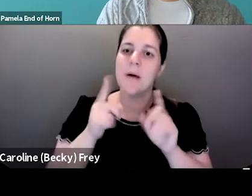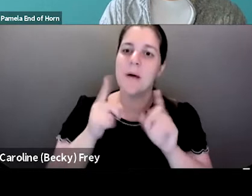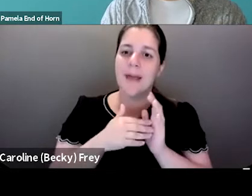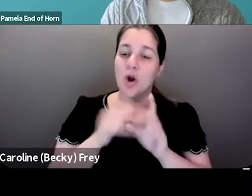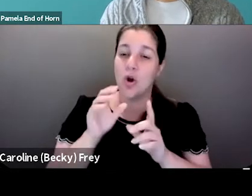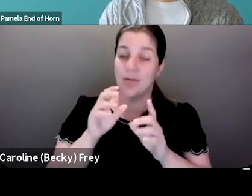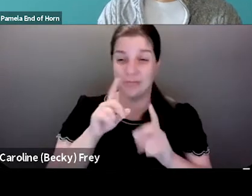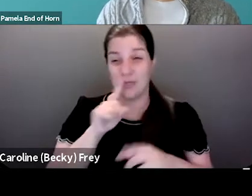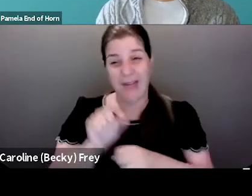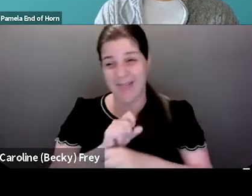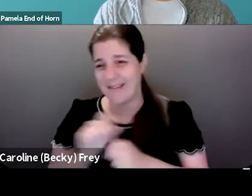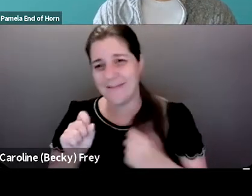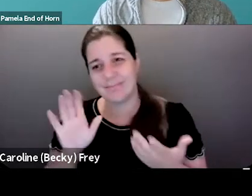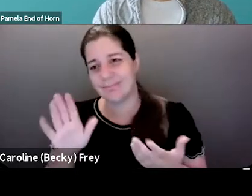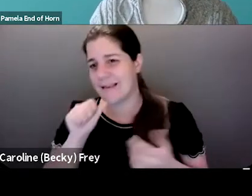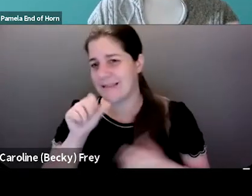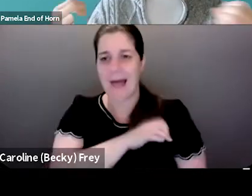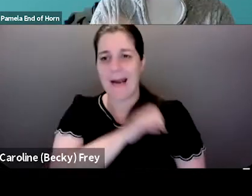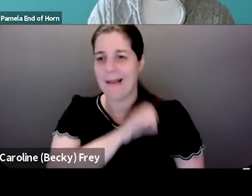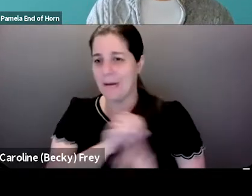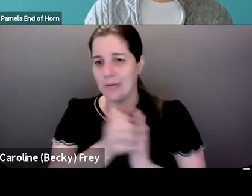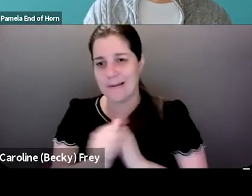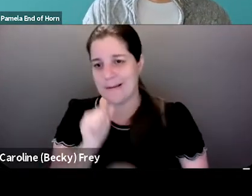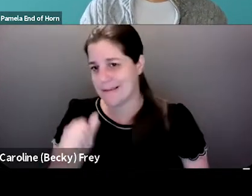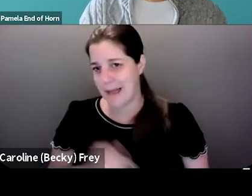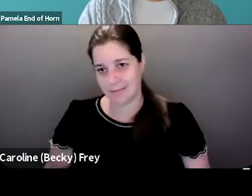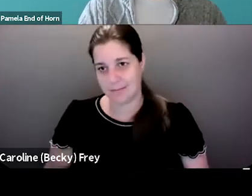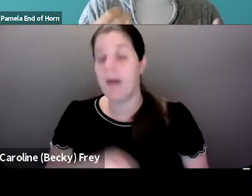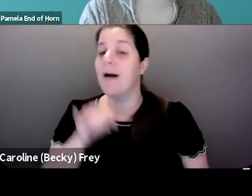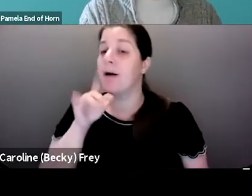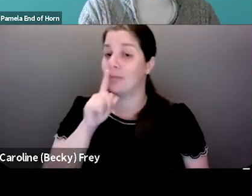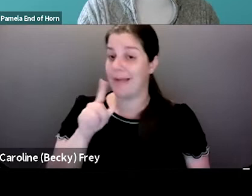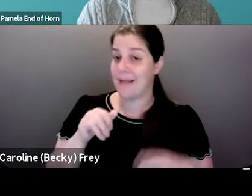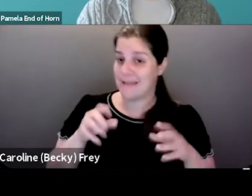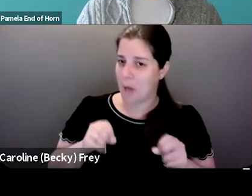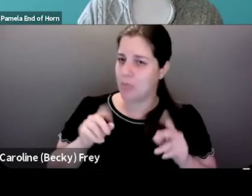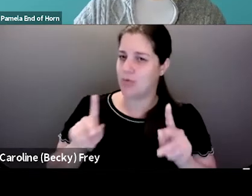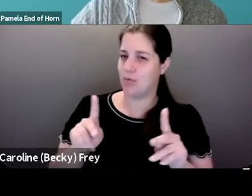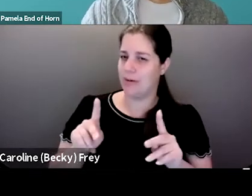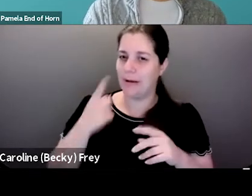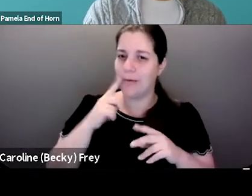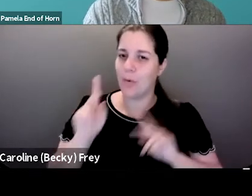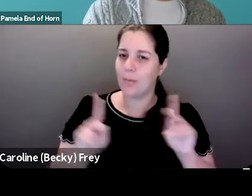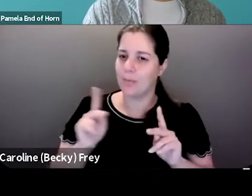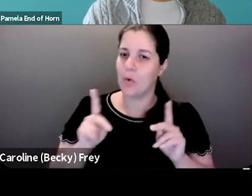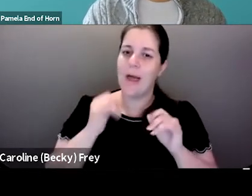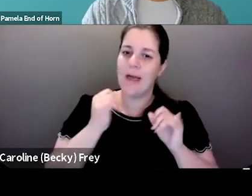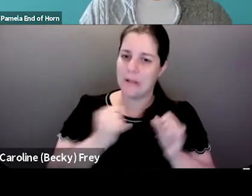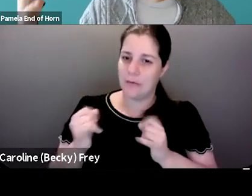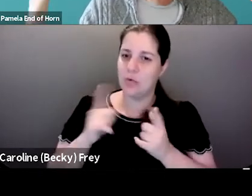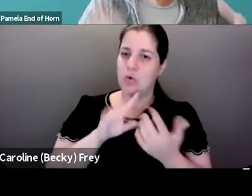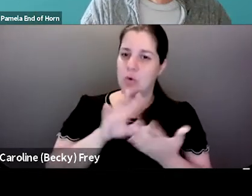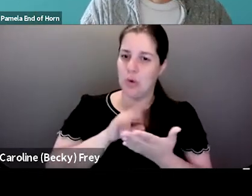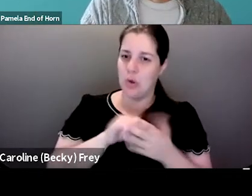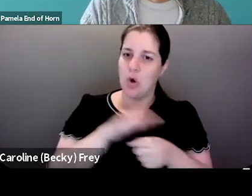cultural competency is not a clinical skill. It is an opportunity for individuals to learn about local